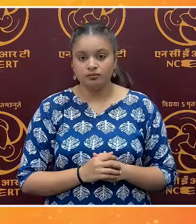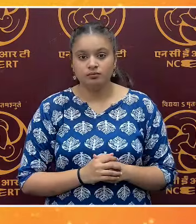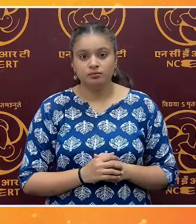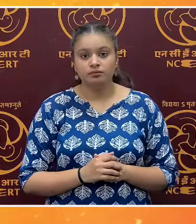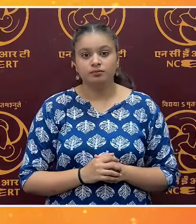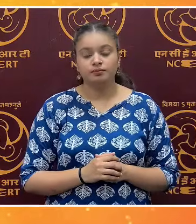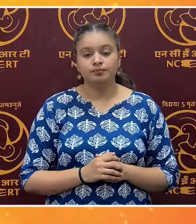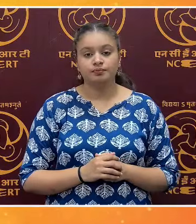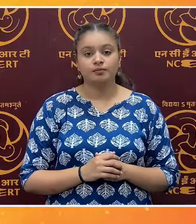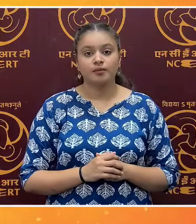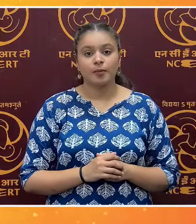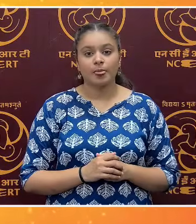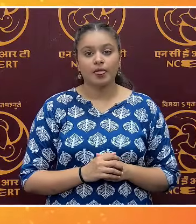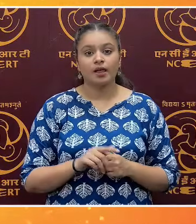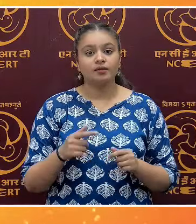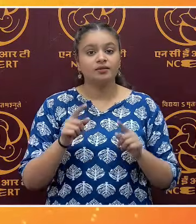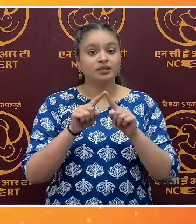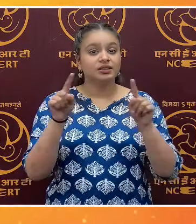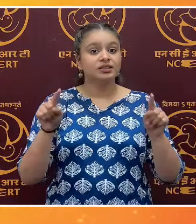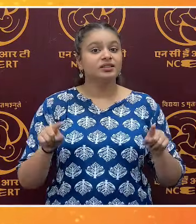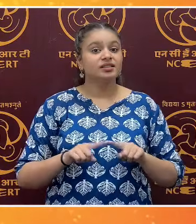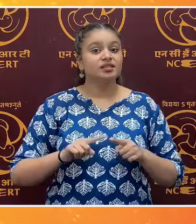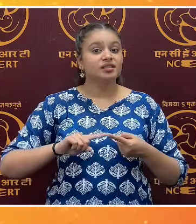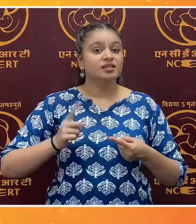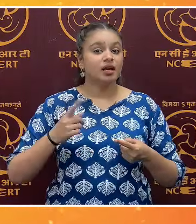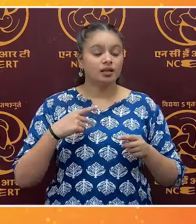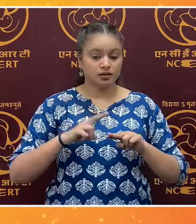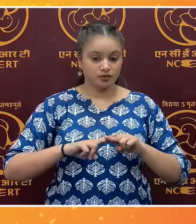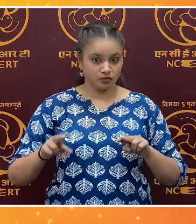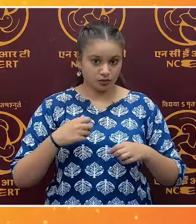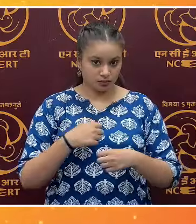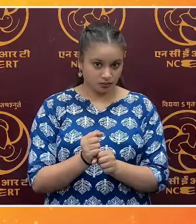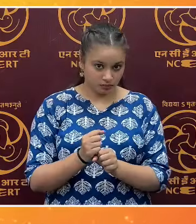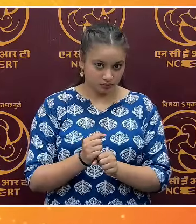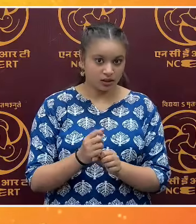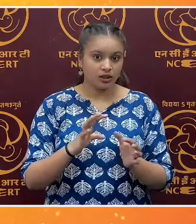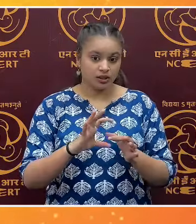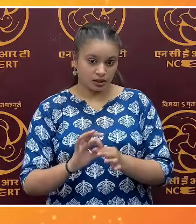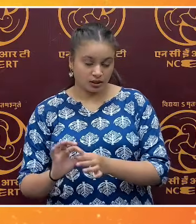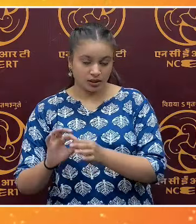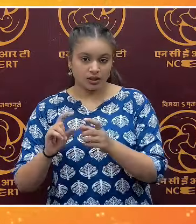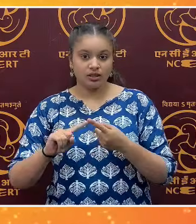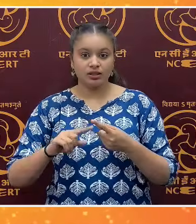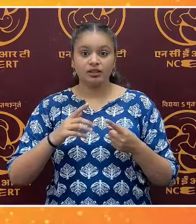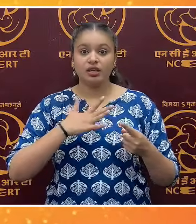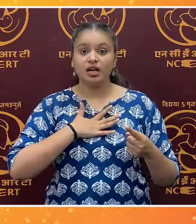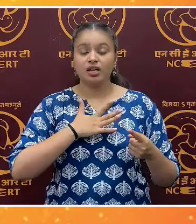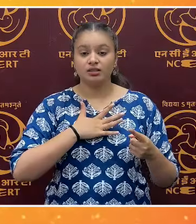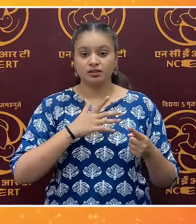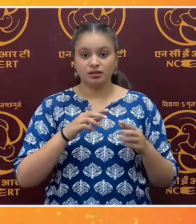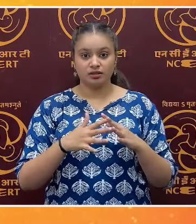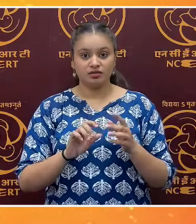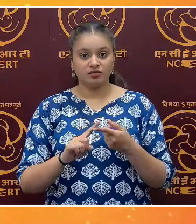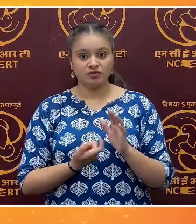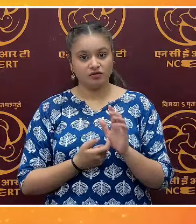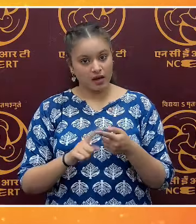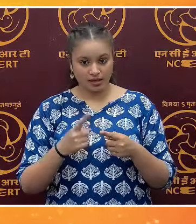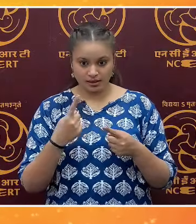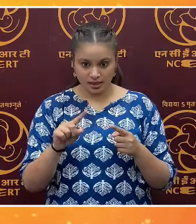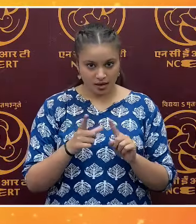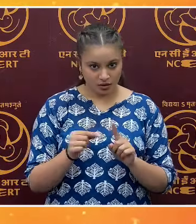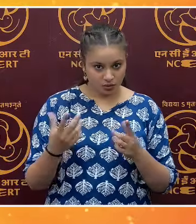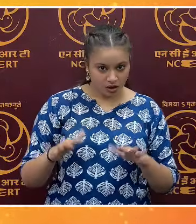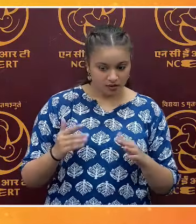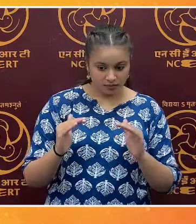it correct over here. We are making the circuit complete by connecting the earthing wire. Now we have corrected it. Okay. And